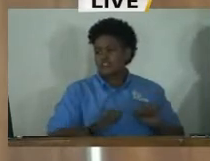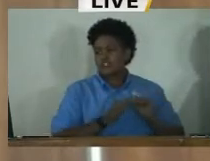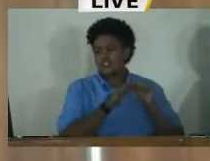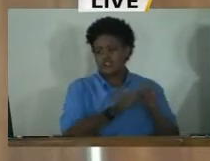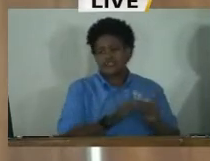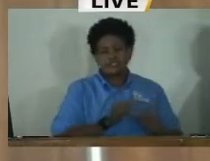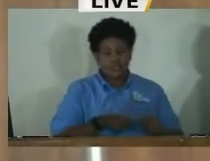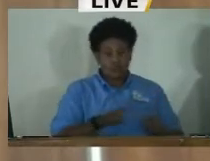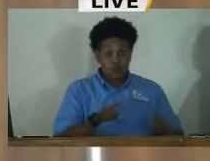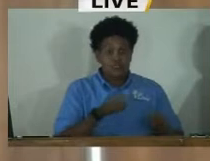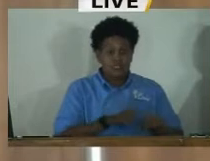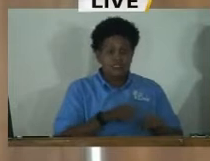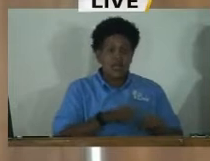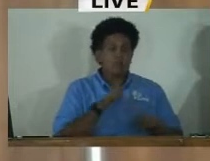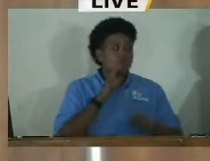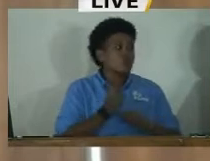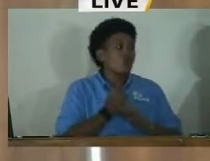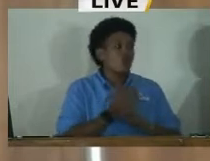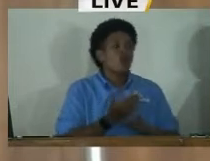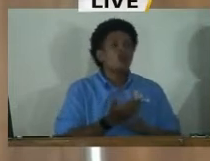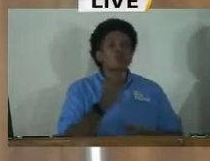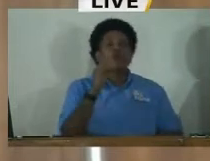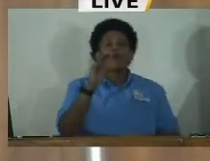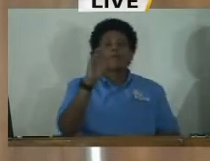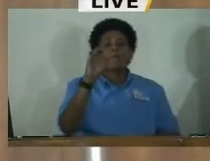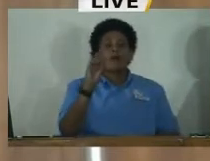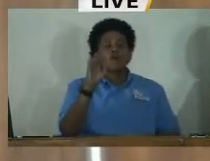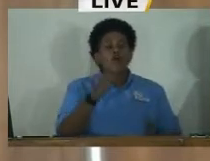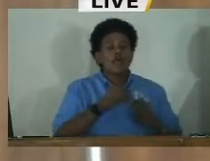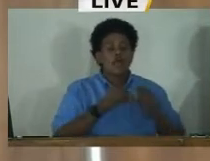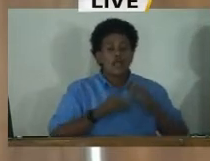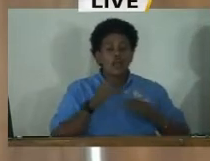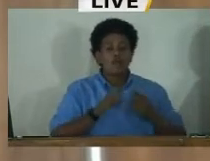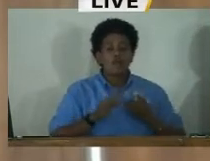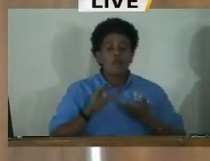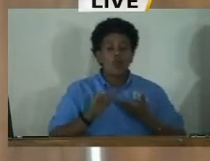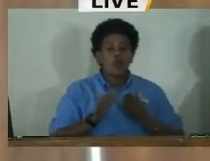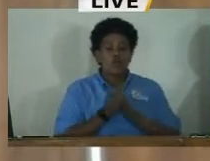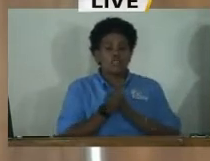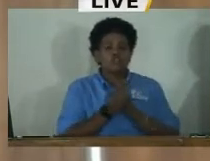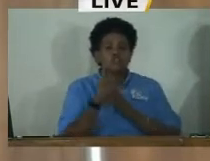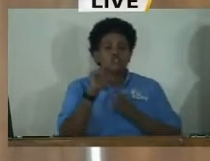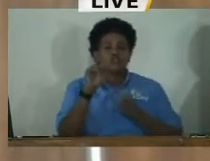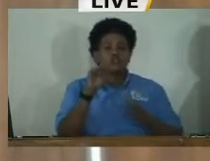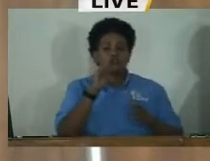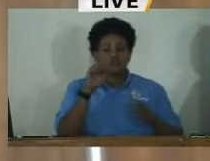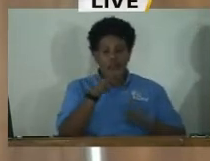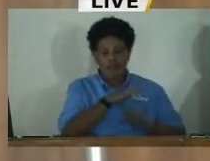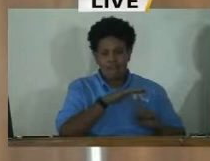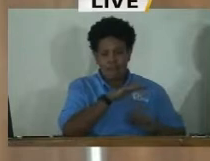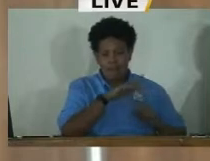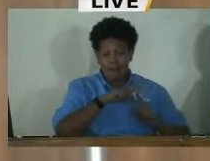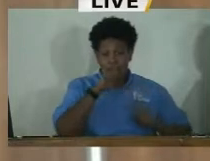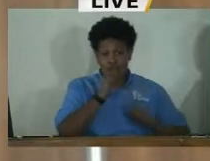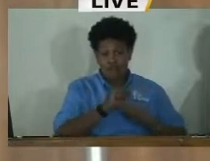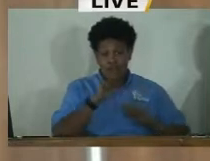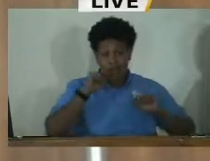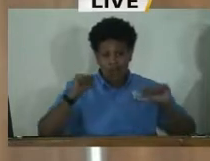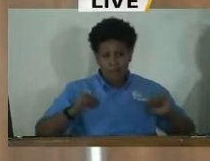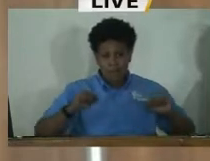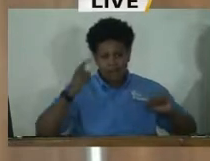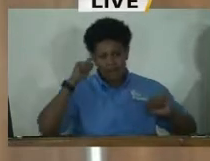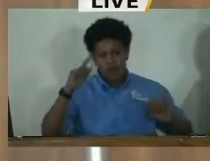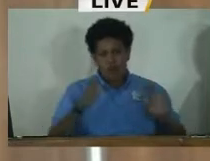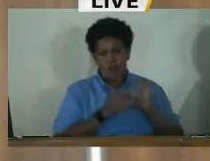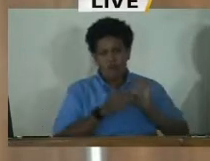to the stable macroeconomic and in particular the low interest rate environment and the ability for the banks